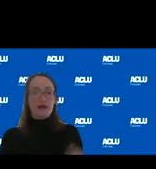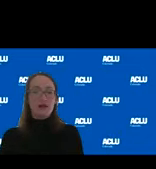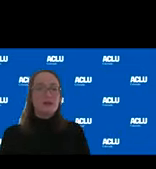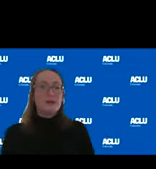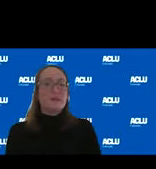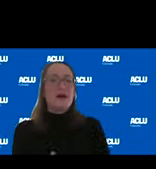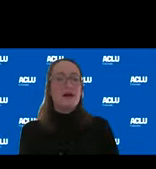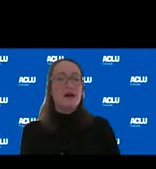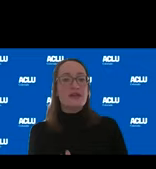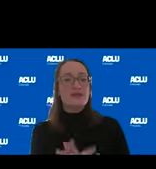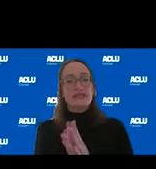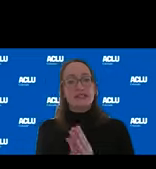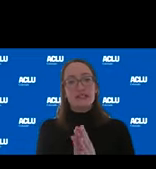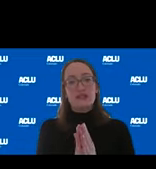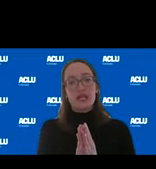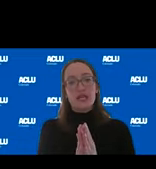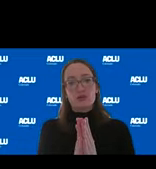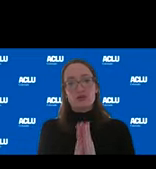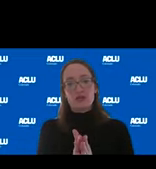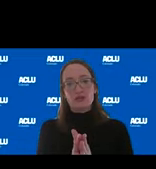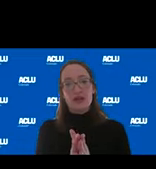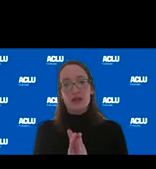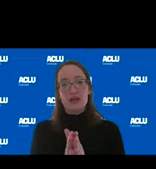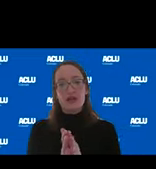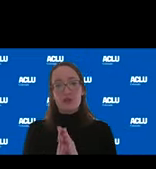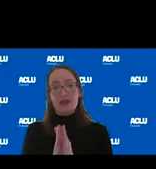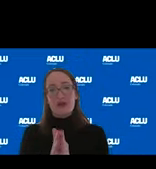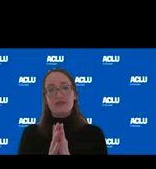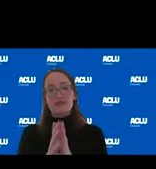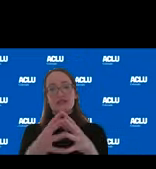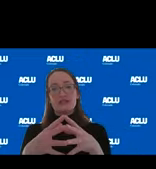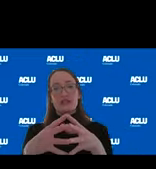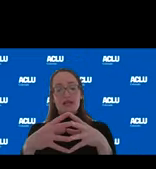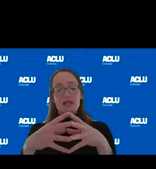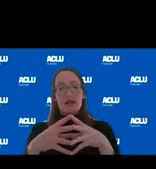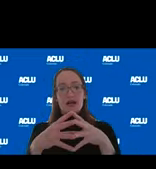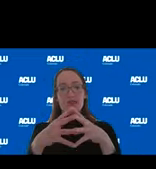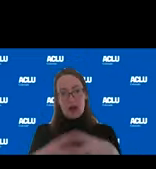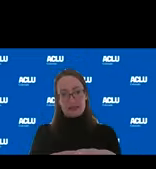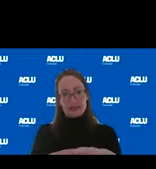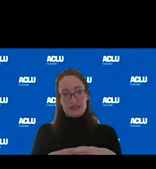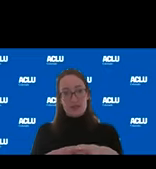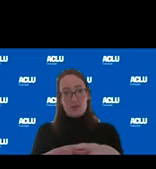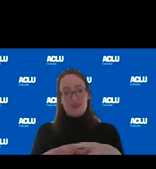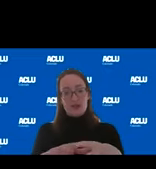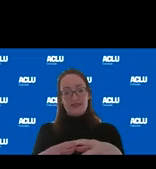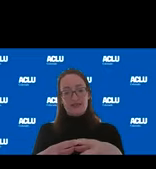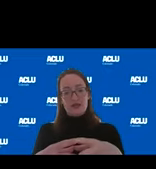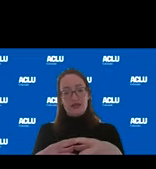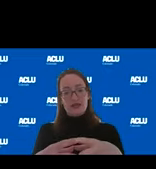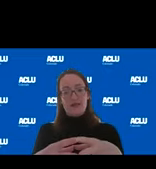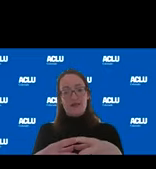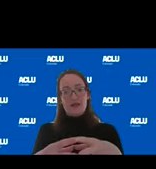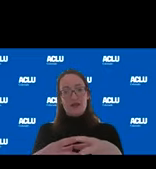my ballot. And this can result, you know, without having this process, we leave